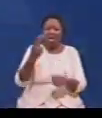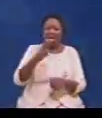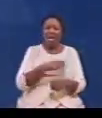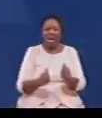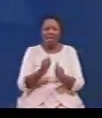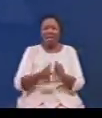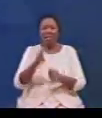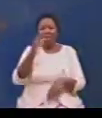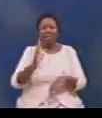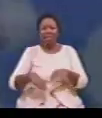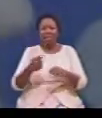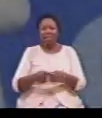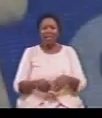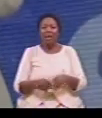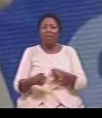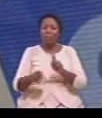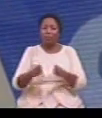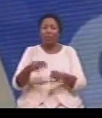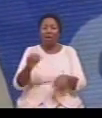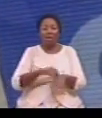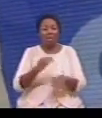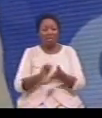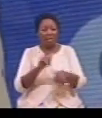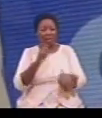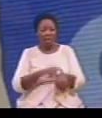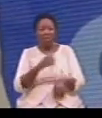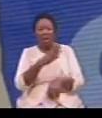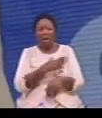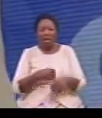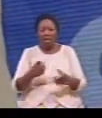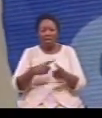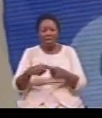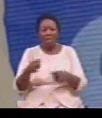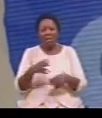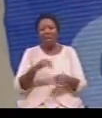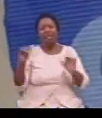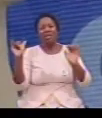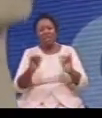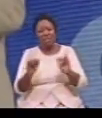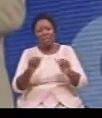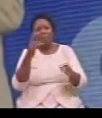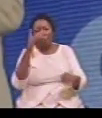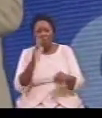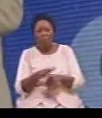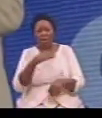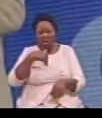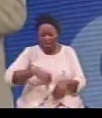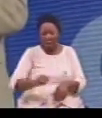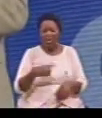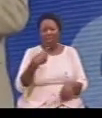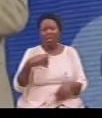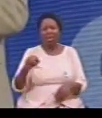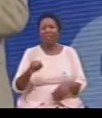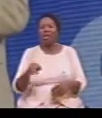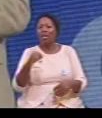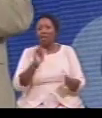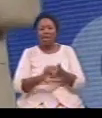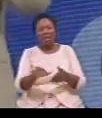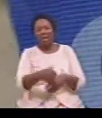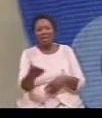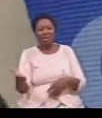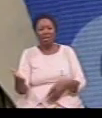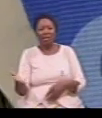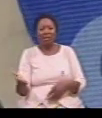greater than the population of that time. And the same promise is still saying,